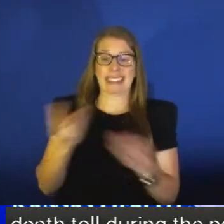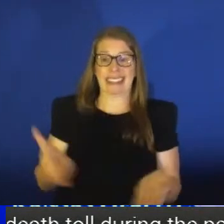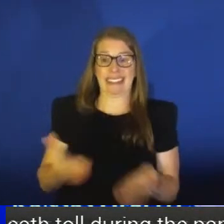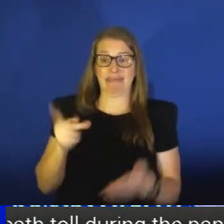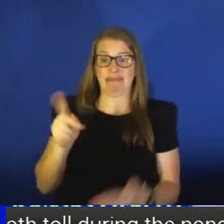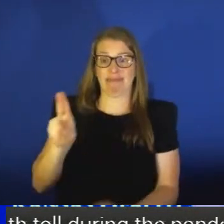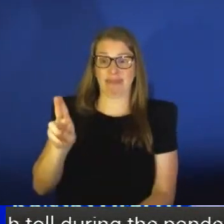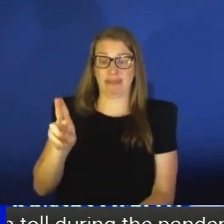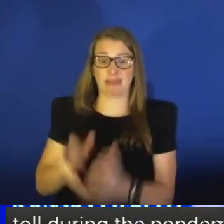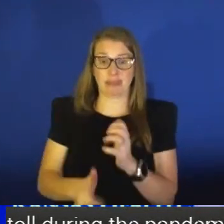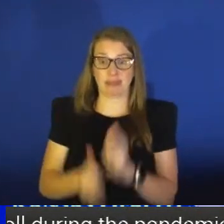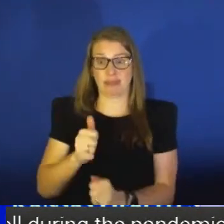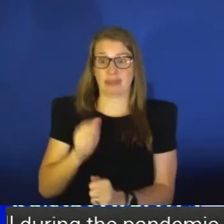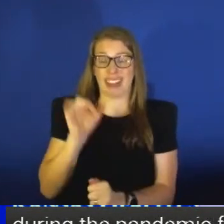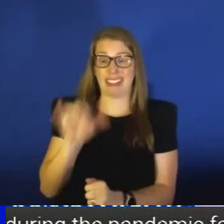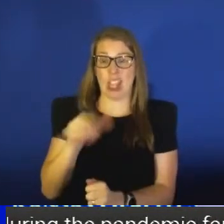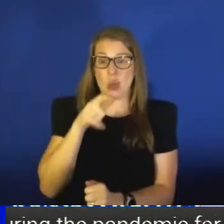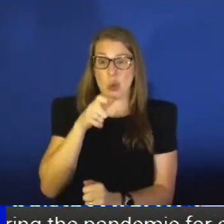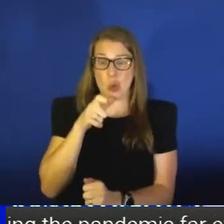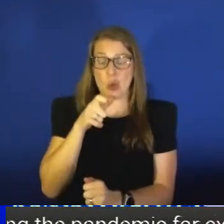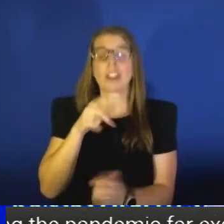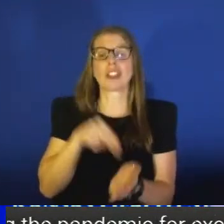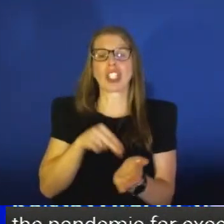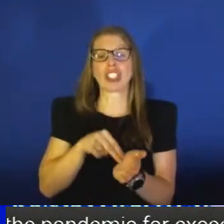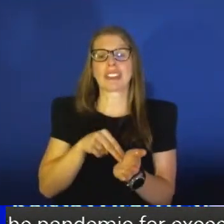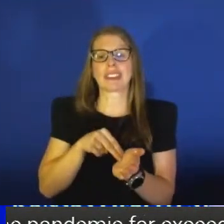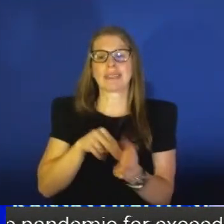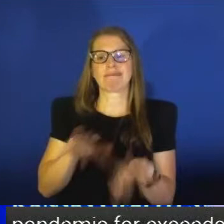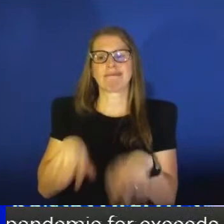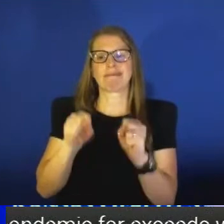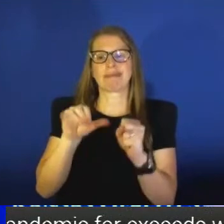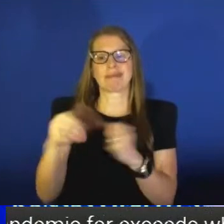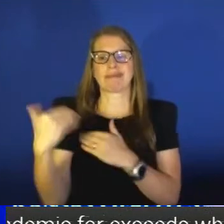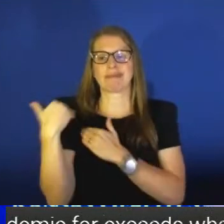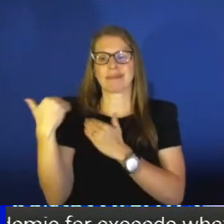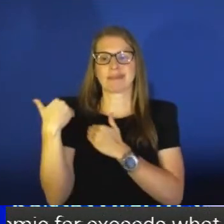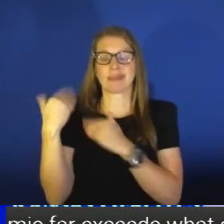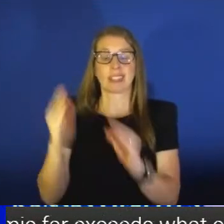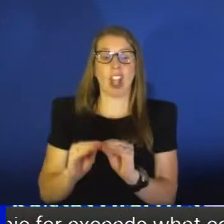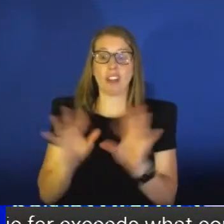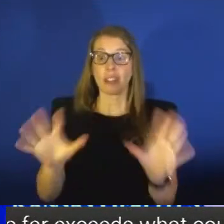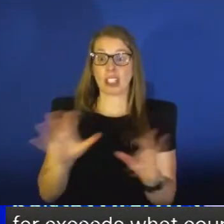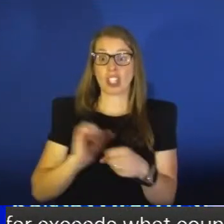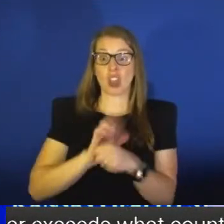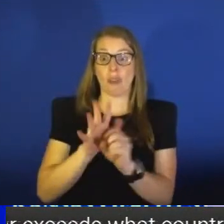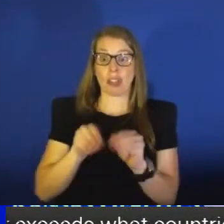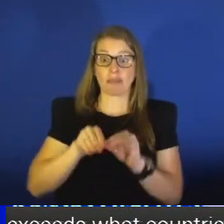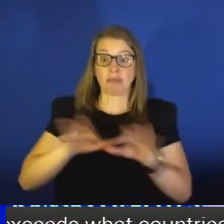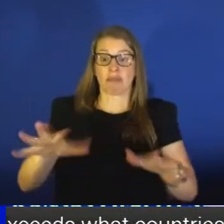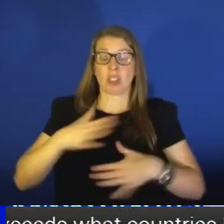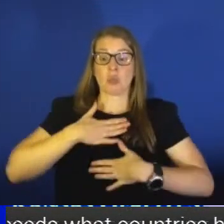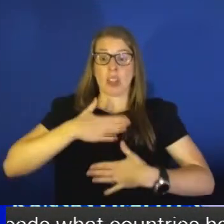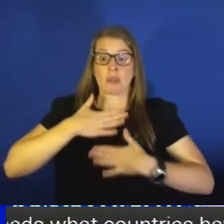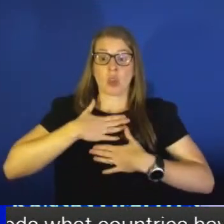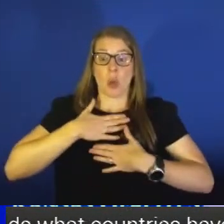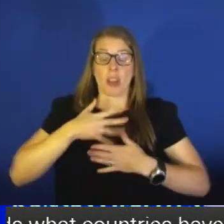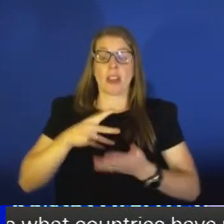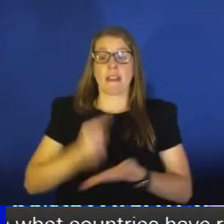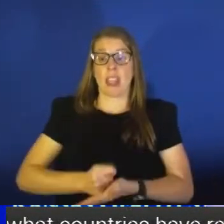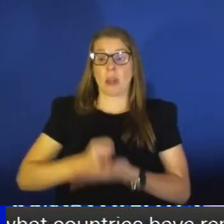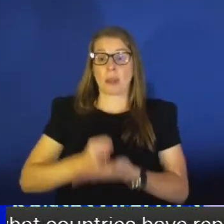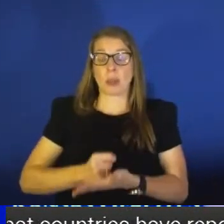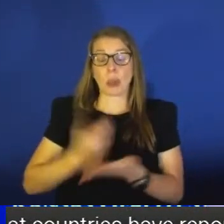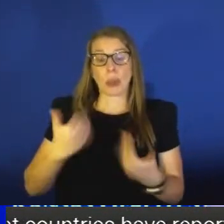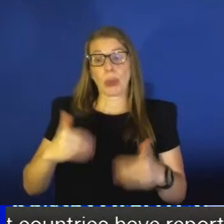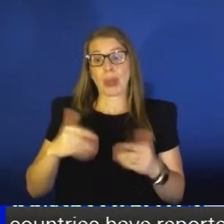majority of that is done by our nurses, and when we had, obviously, the COVID surges, the respiratory therapists, it's really all a team, all the